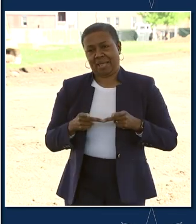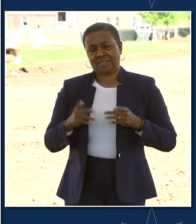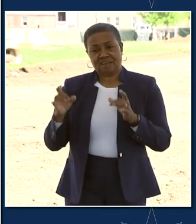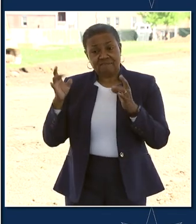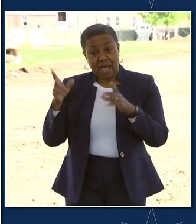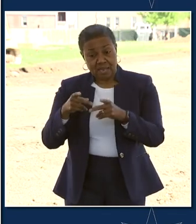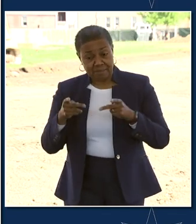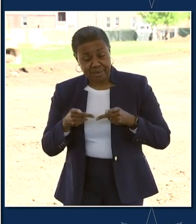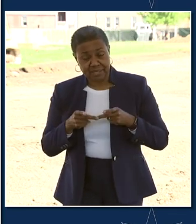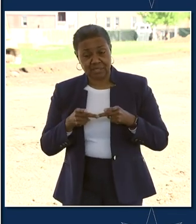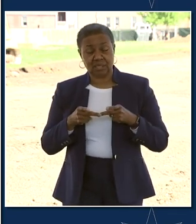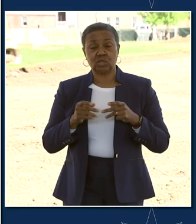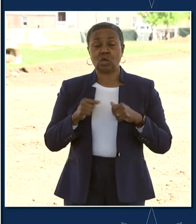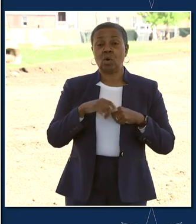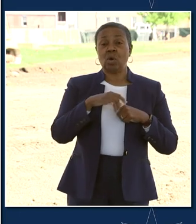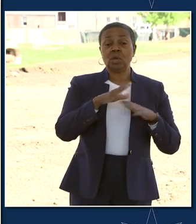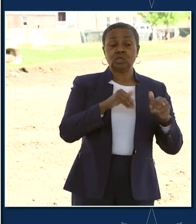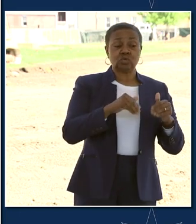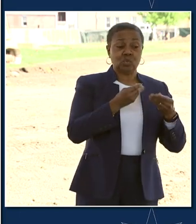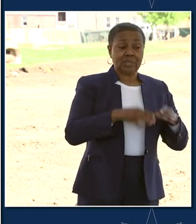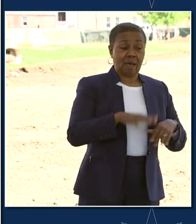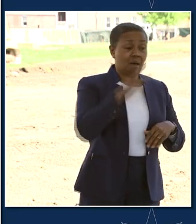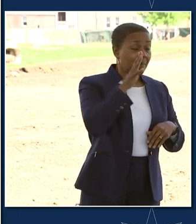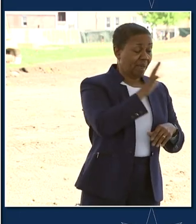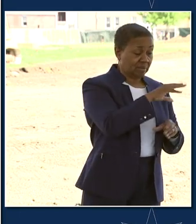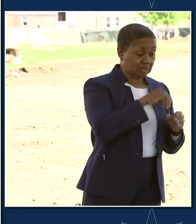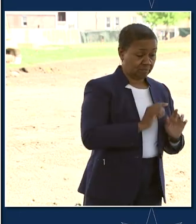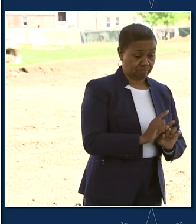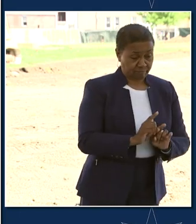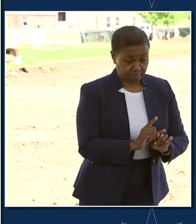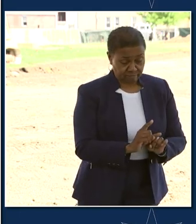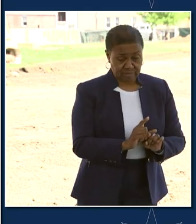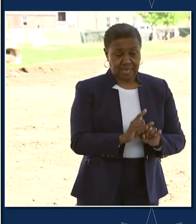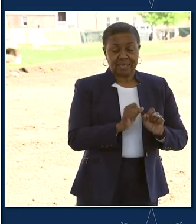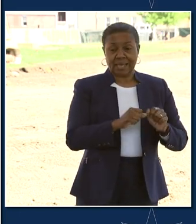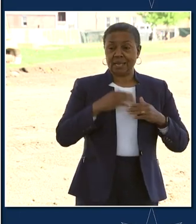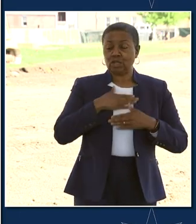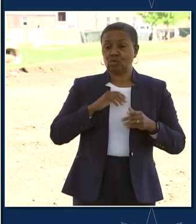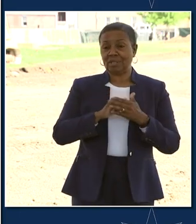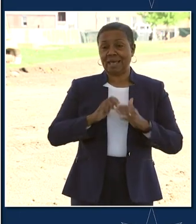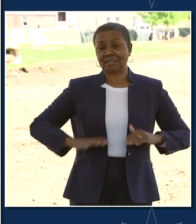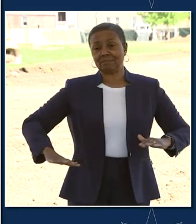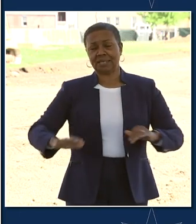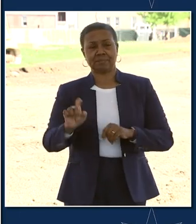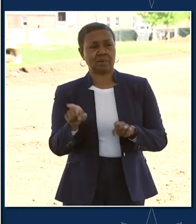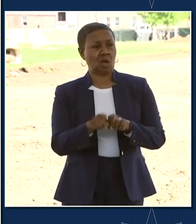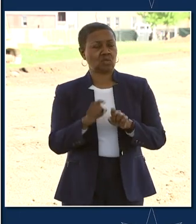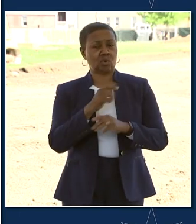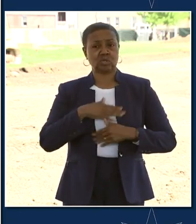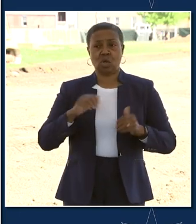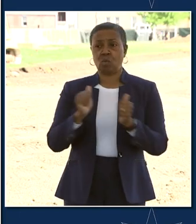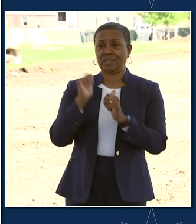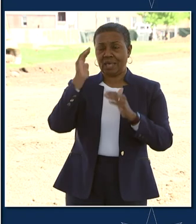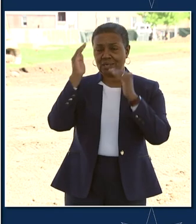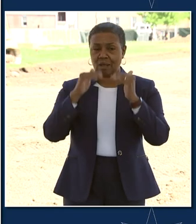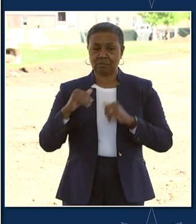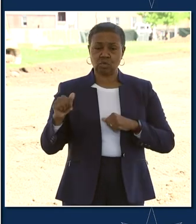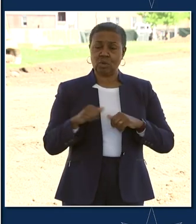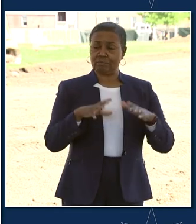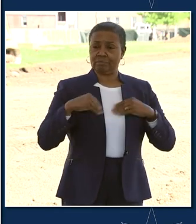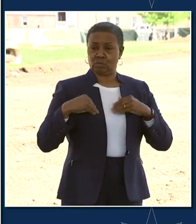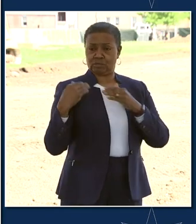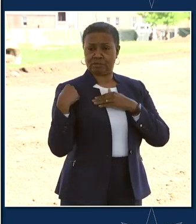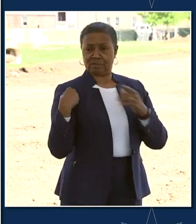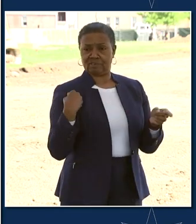making sure that unaccompanied juveniles have the opportunity to enjoy the space, but to enjoy it with an adult who's going to be